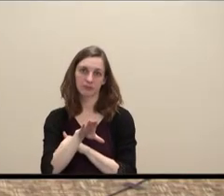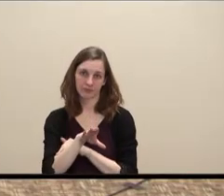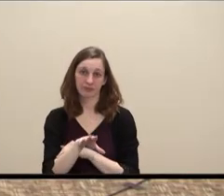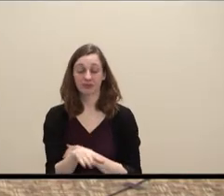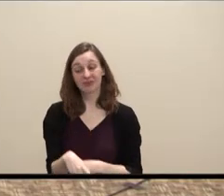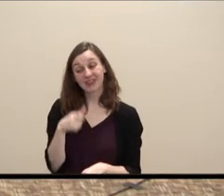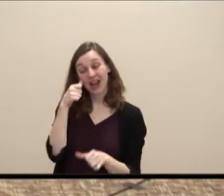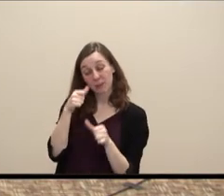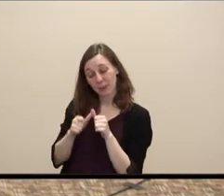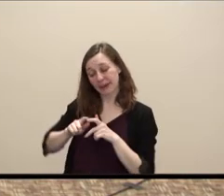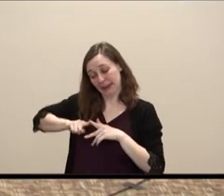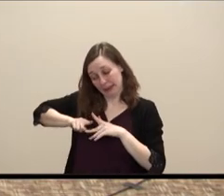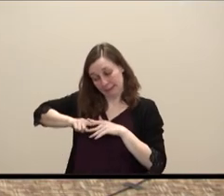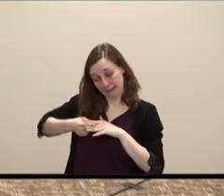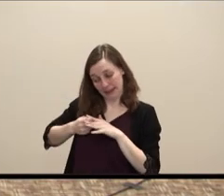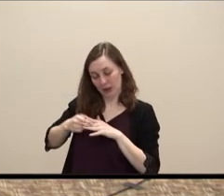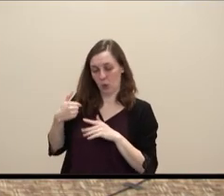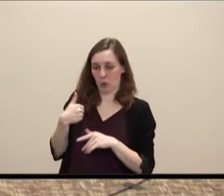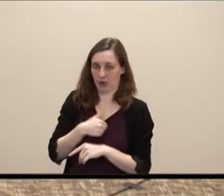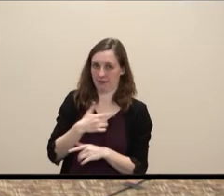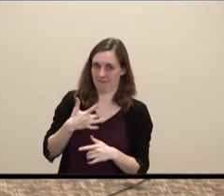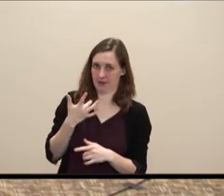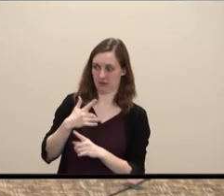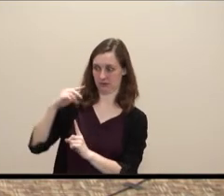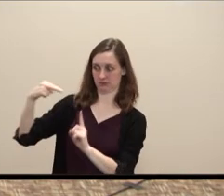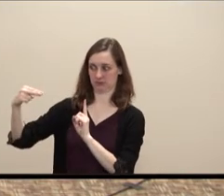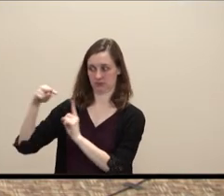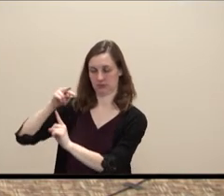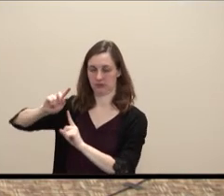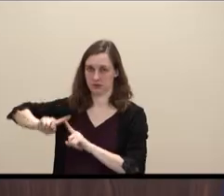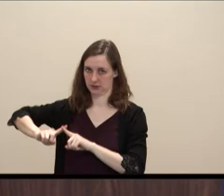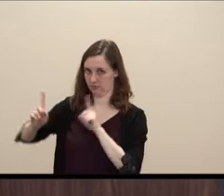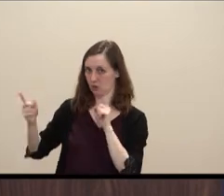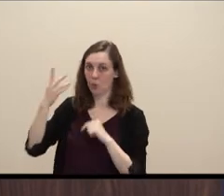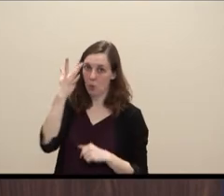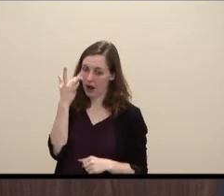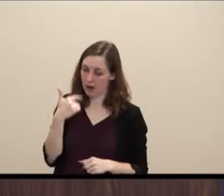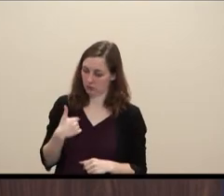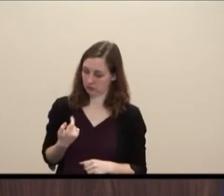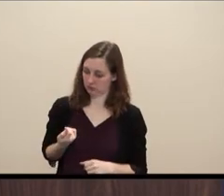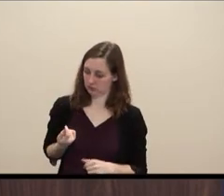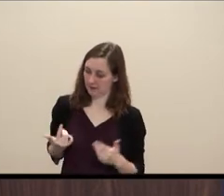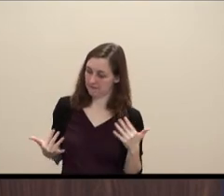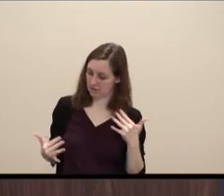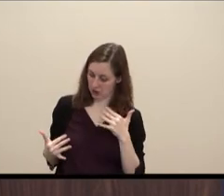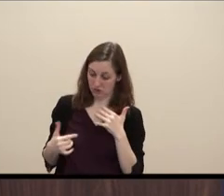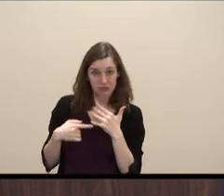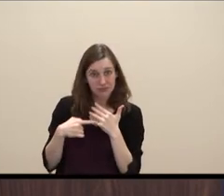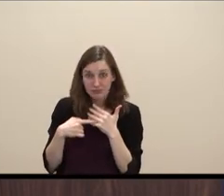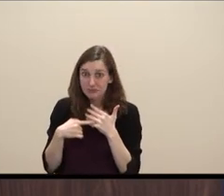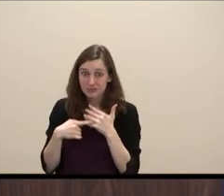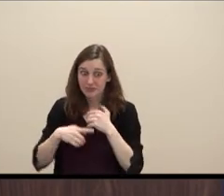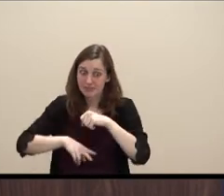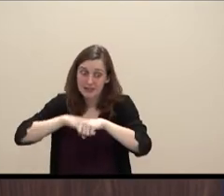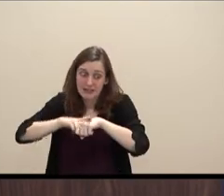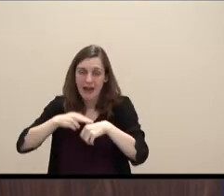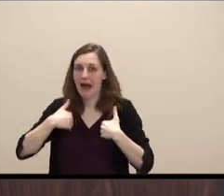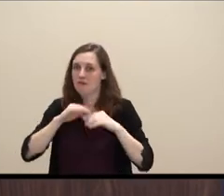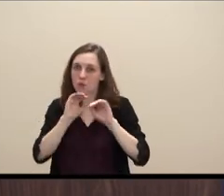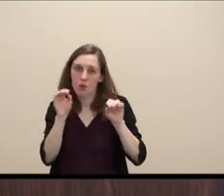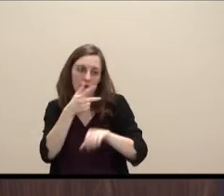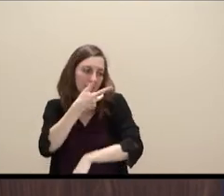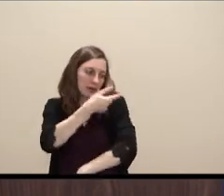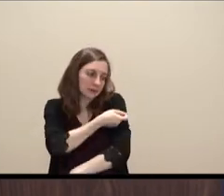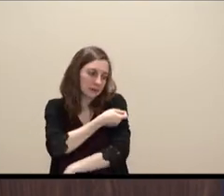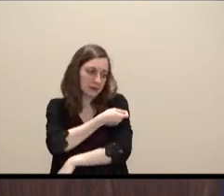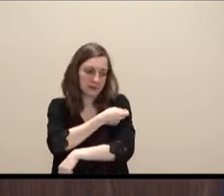level of fear, as there should have been, right? I mean, this was new, and we were, you know, no vaccine, lots